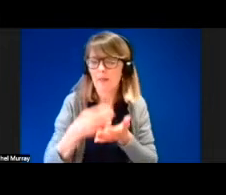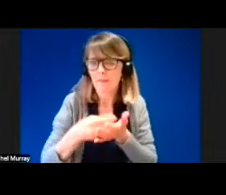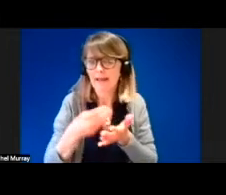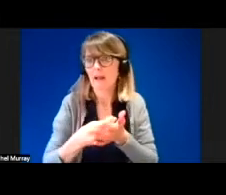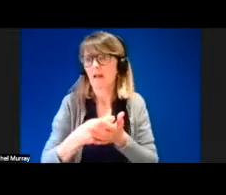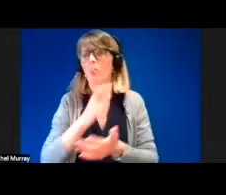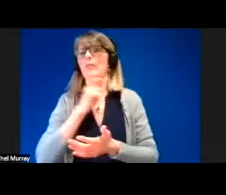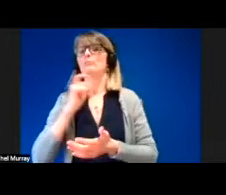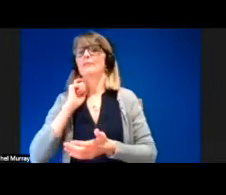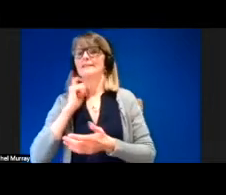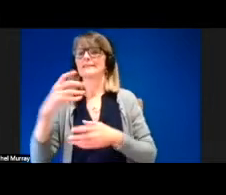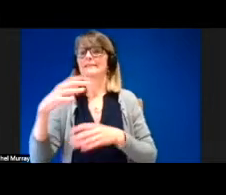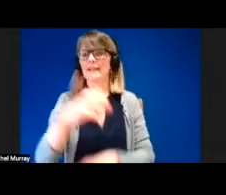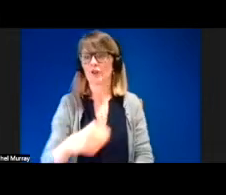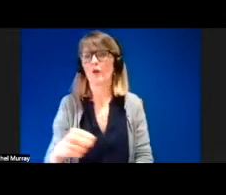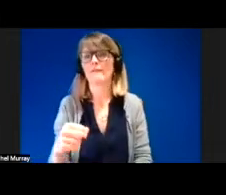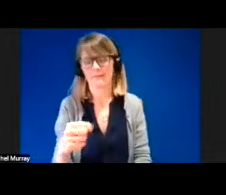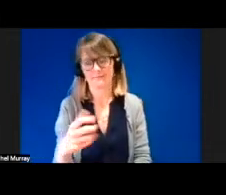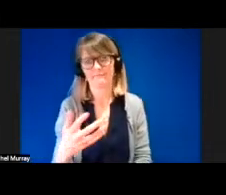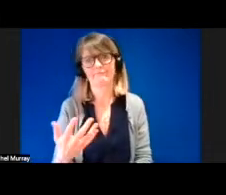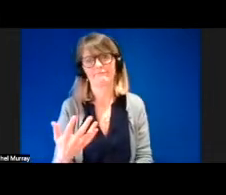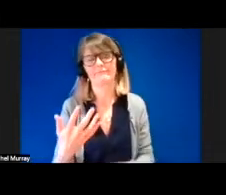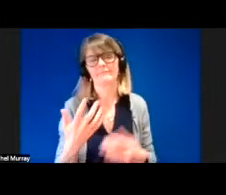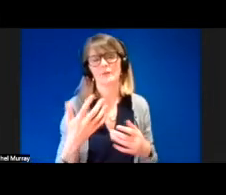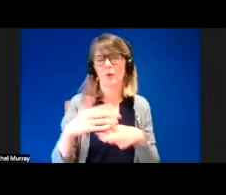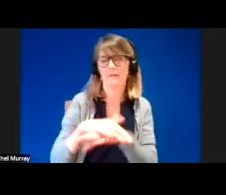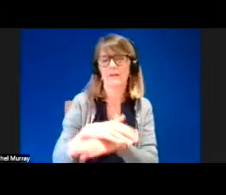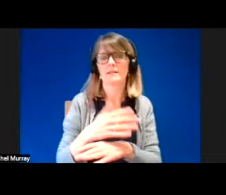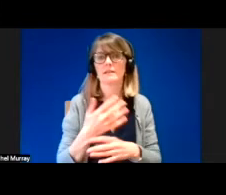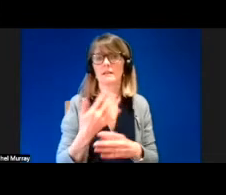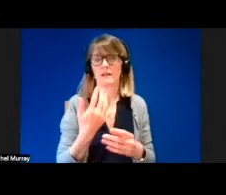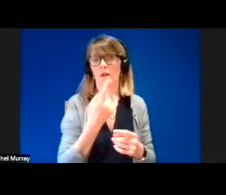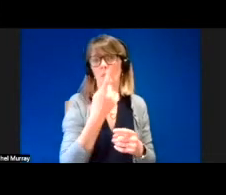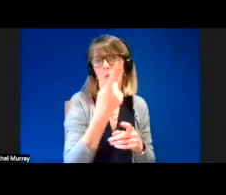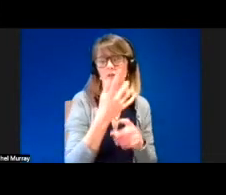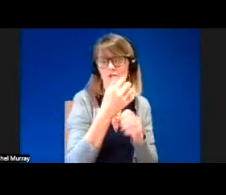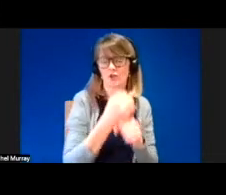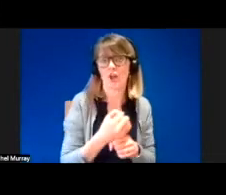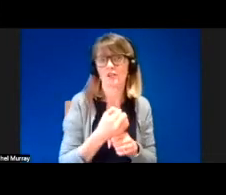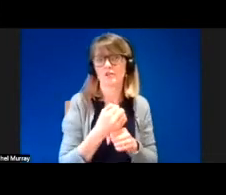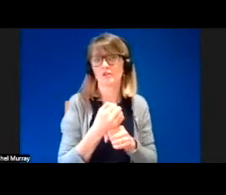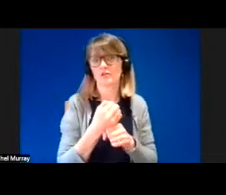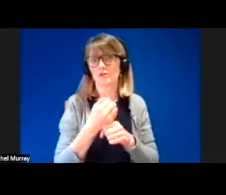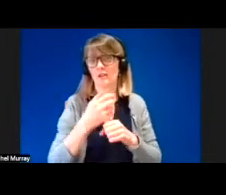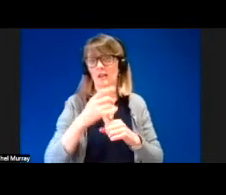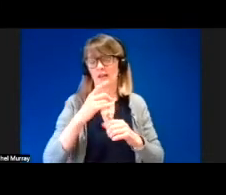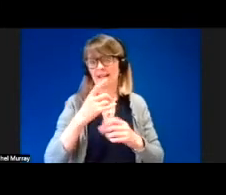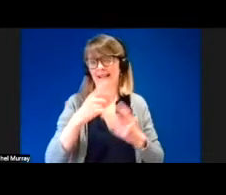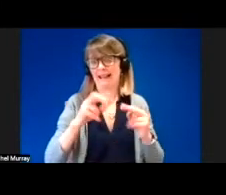In one church, the impossibility of getting any male youth to ring the Sanctus